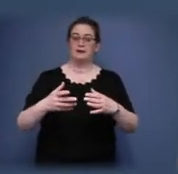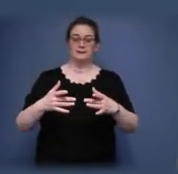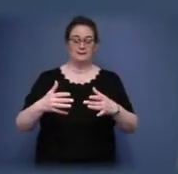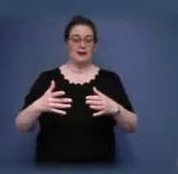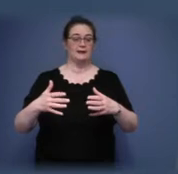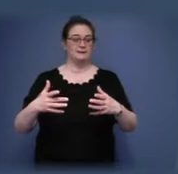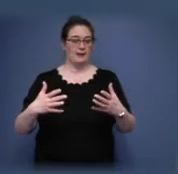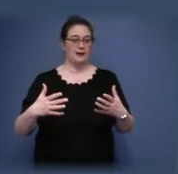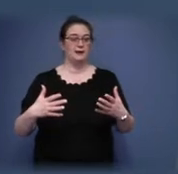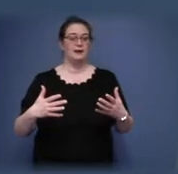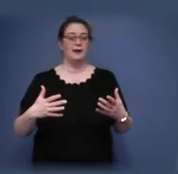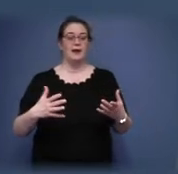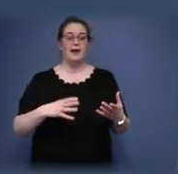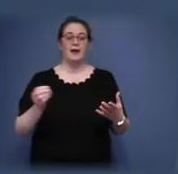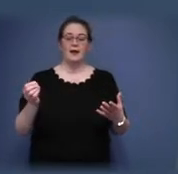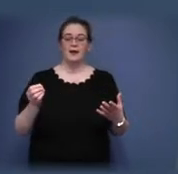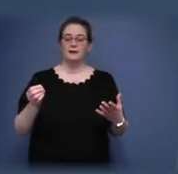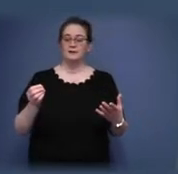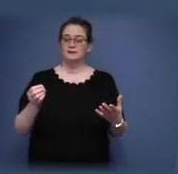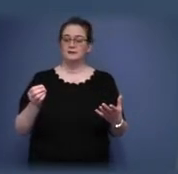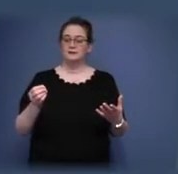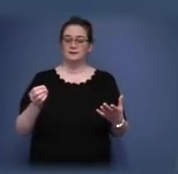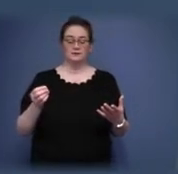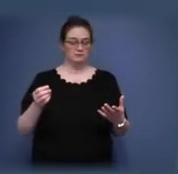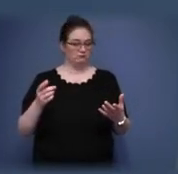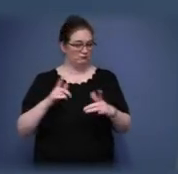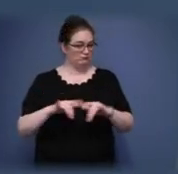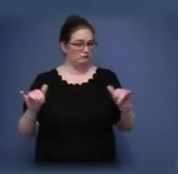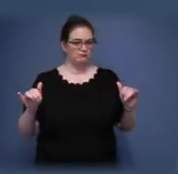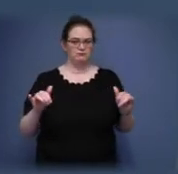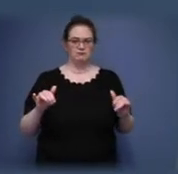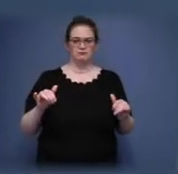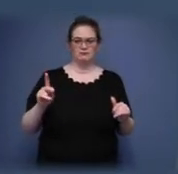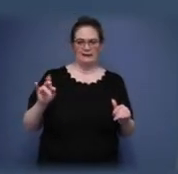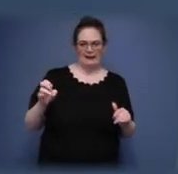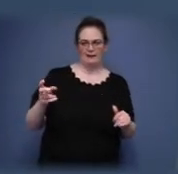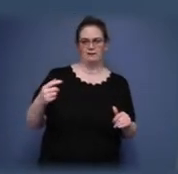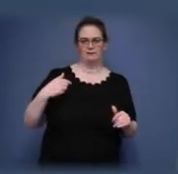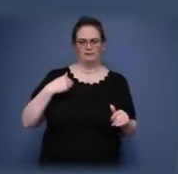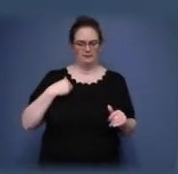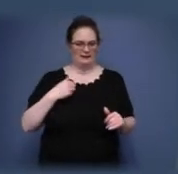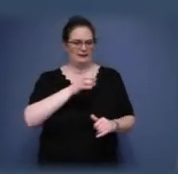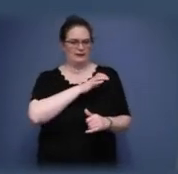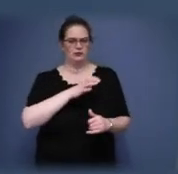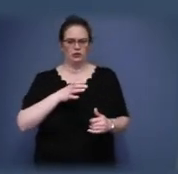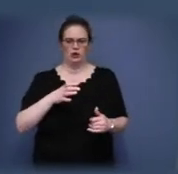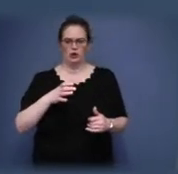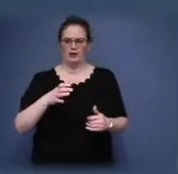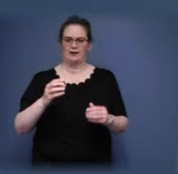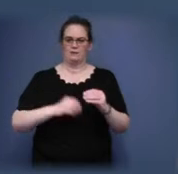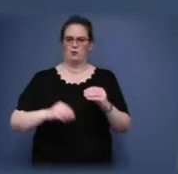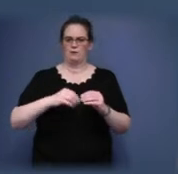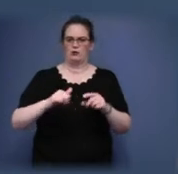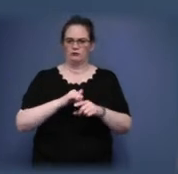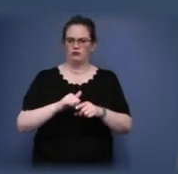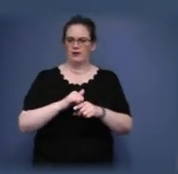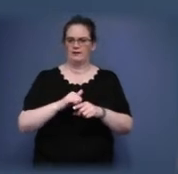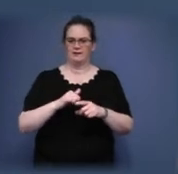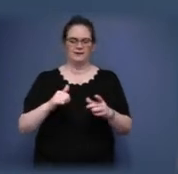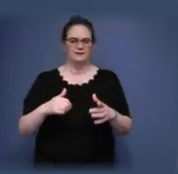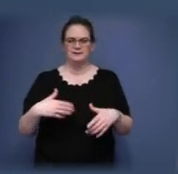spread. And you know, all the while, Kate and myself and our clinicians are getting advanced training, and I'm getting all